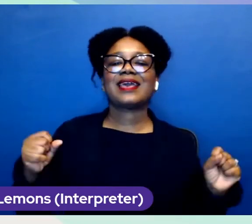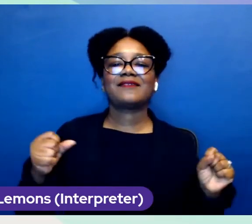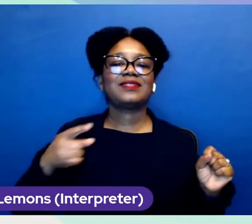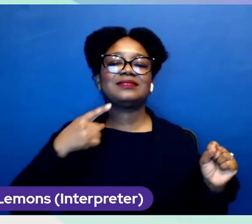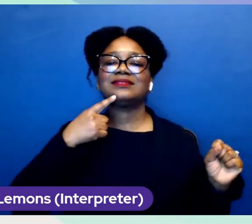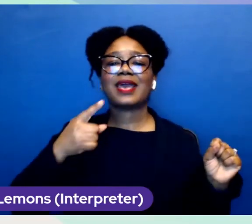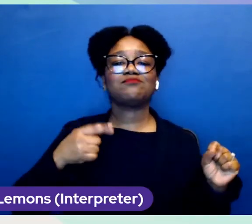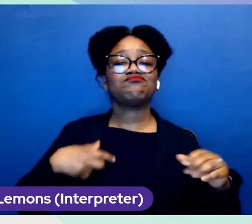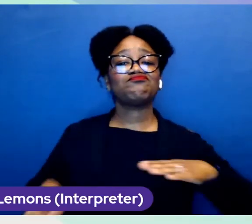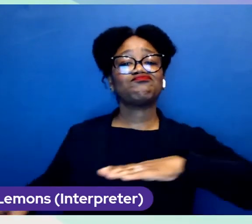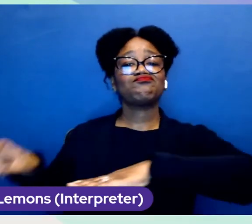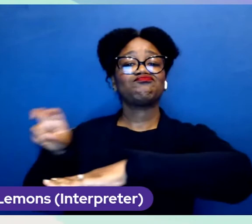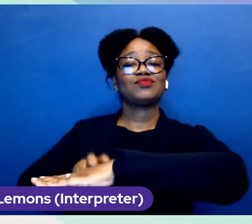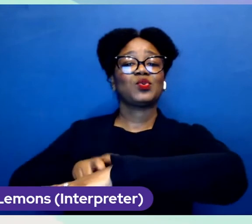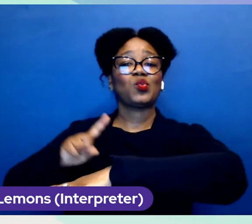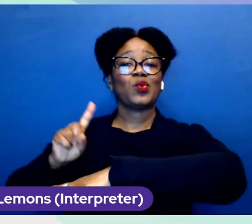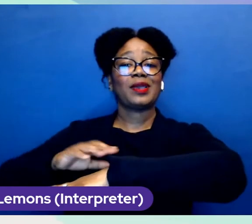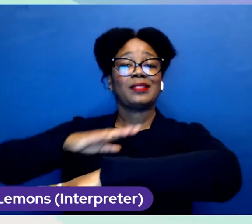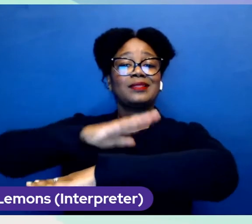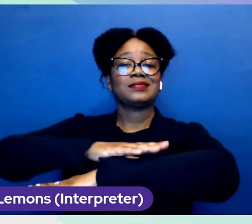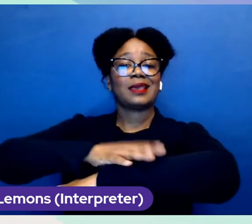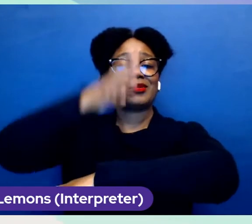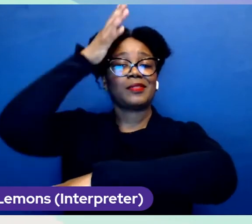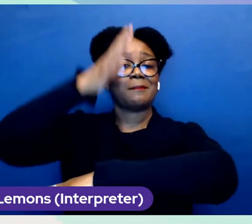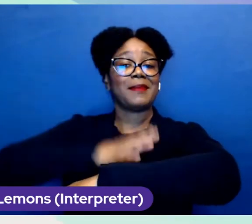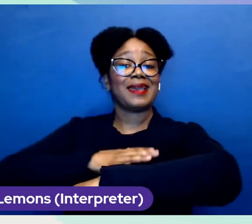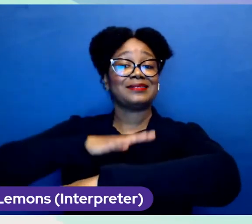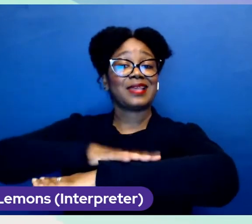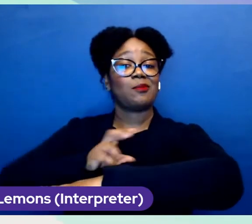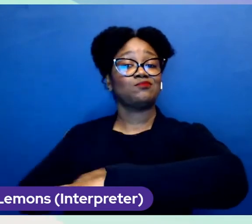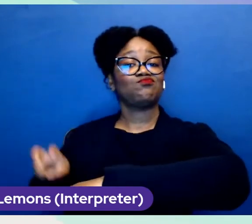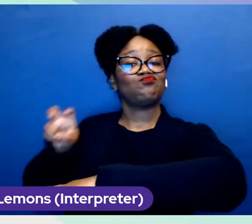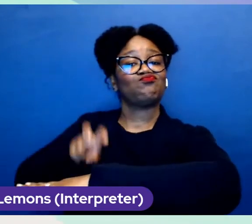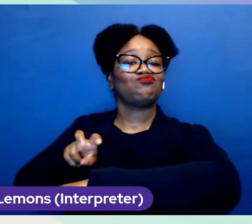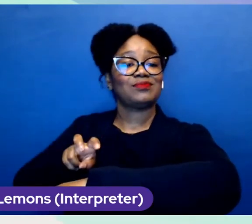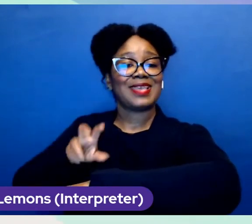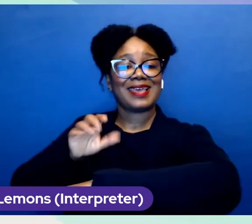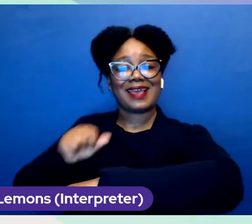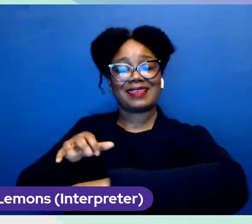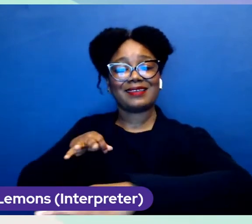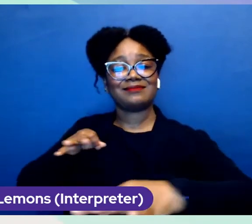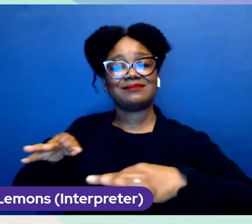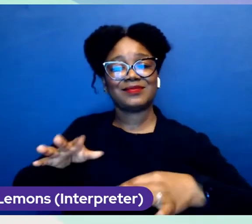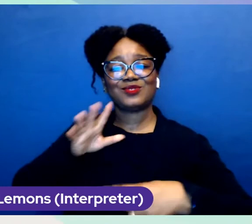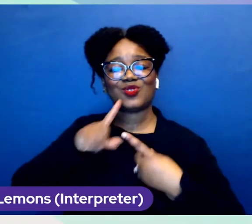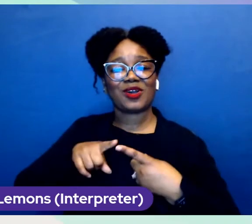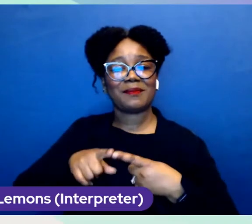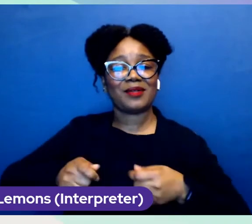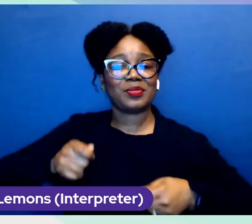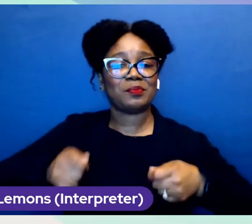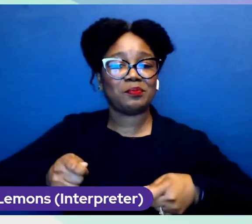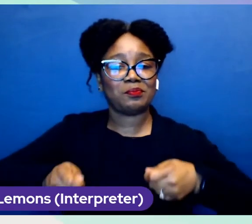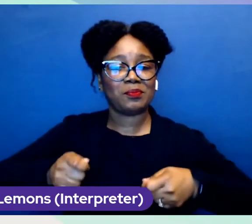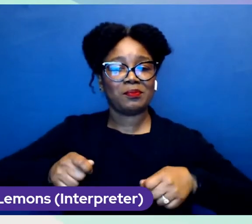table and sort of have conversations about percussion, have workshops about